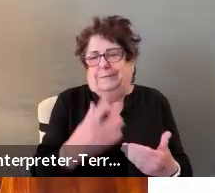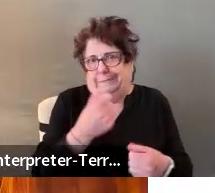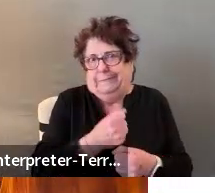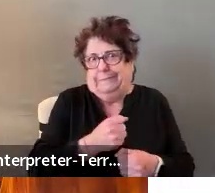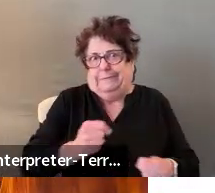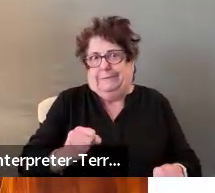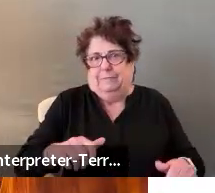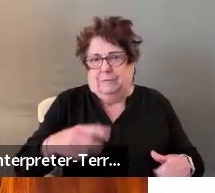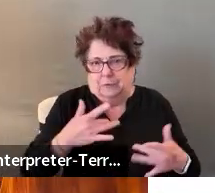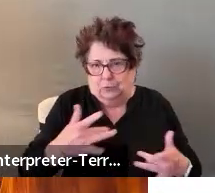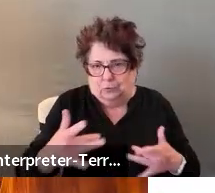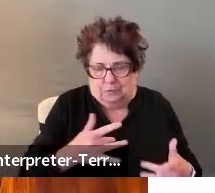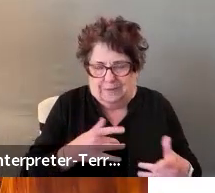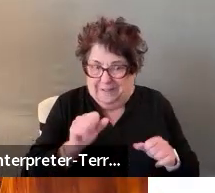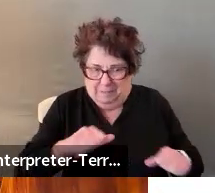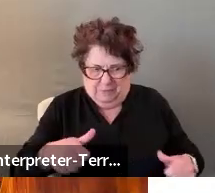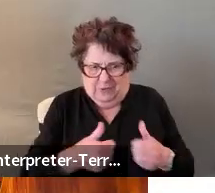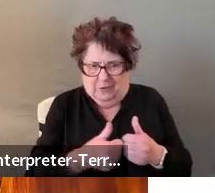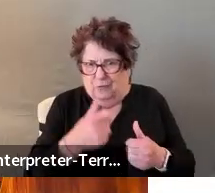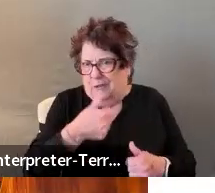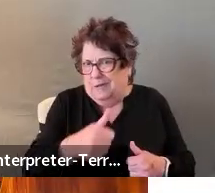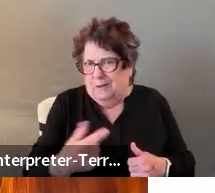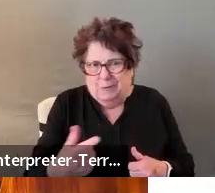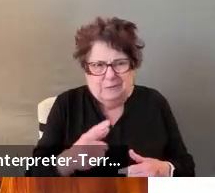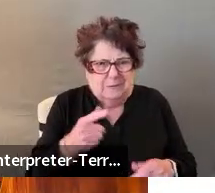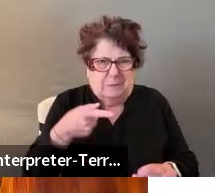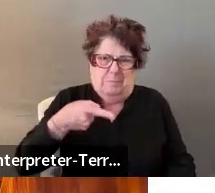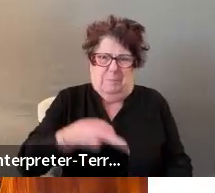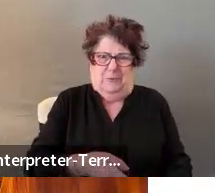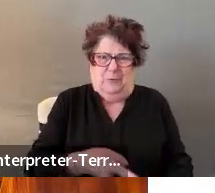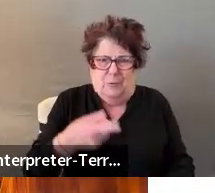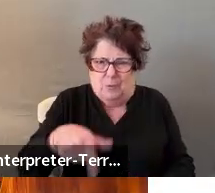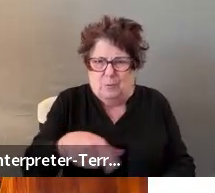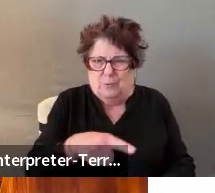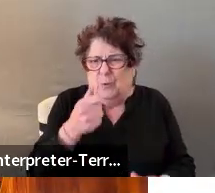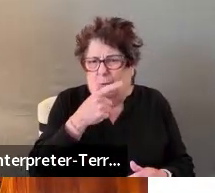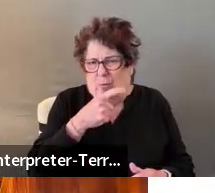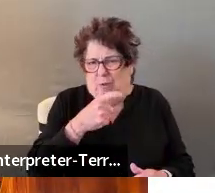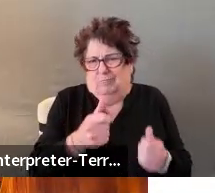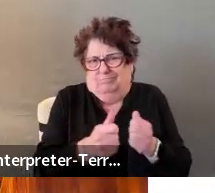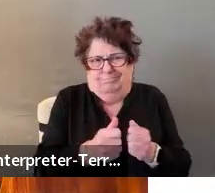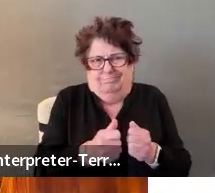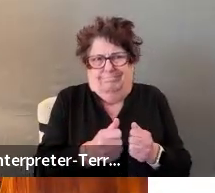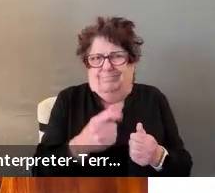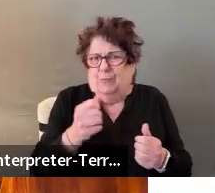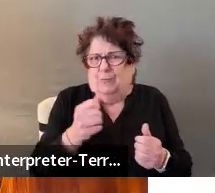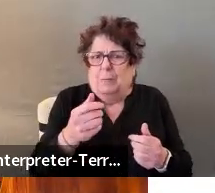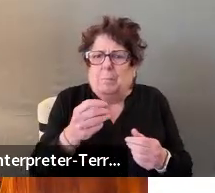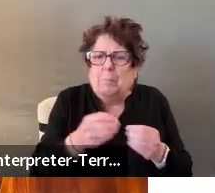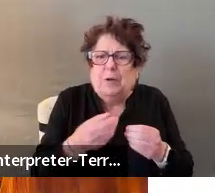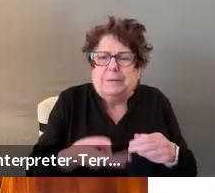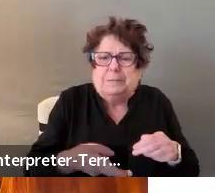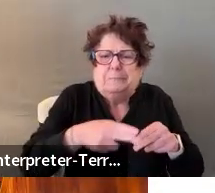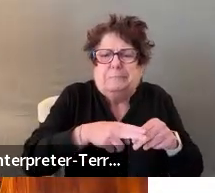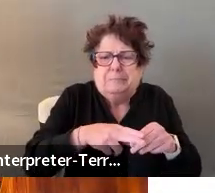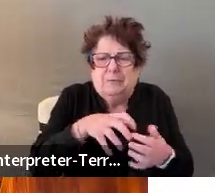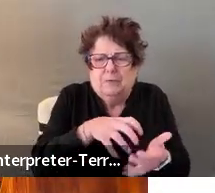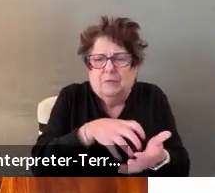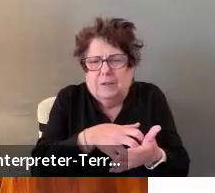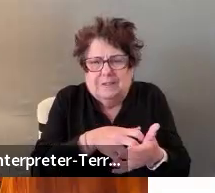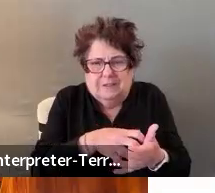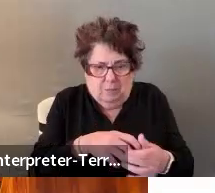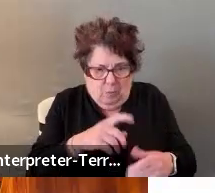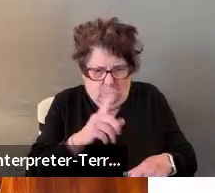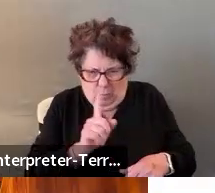for anyone, especially individuals with increasing frailty. Another challenge is seeing where one stair stops and the